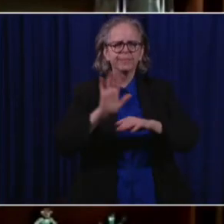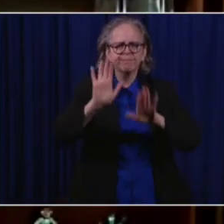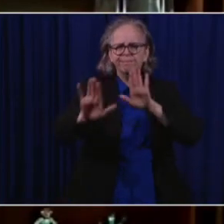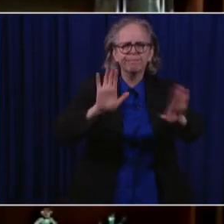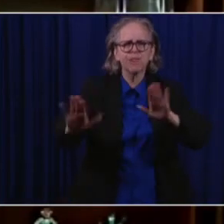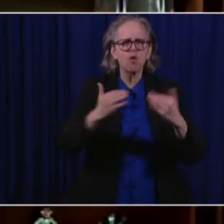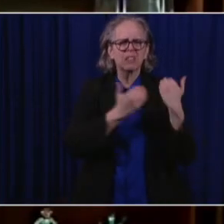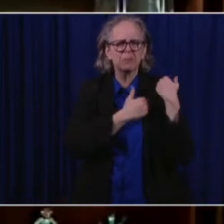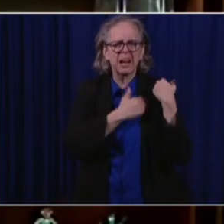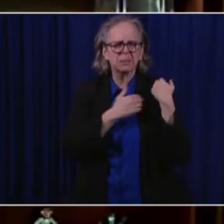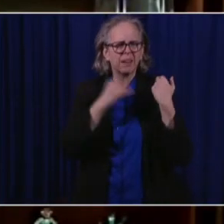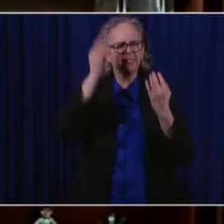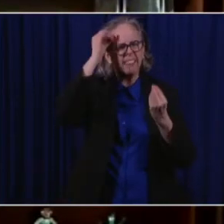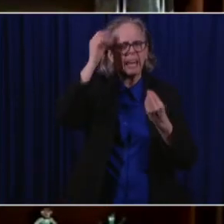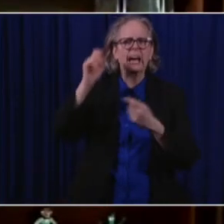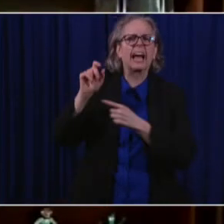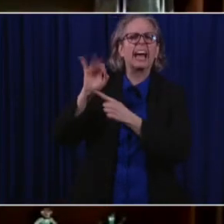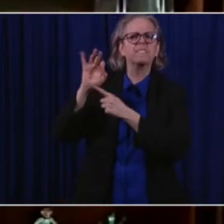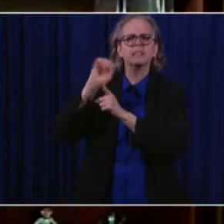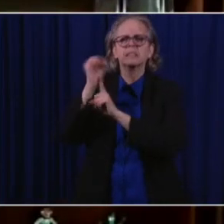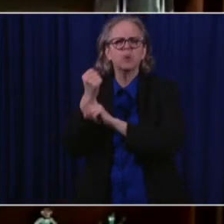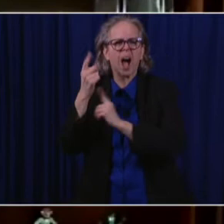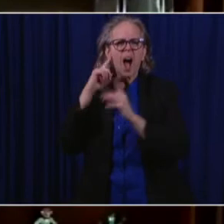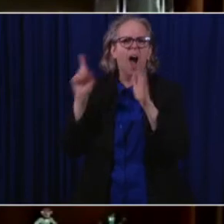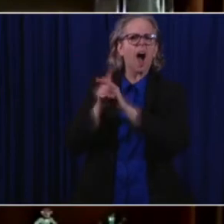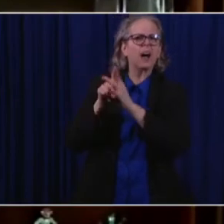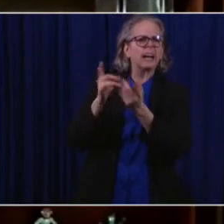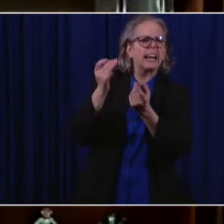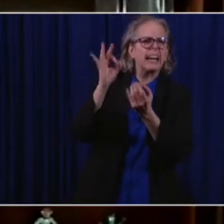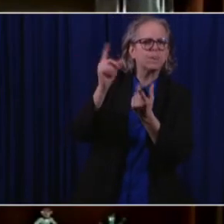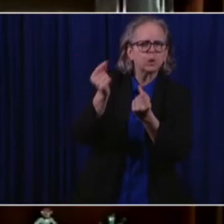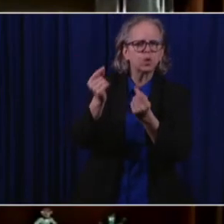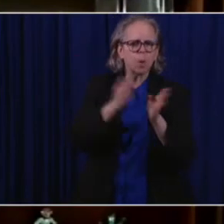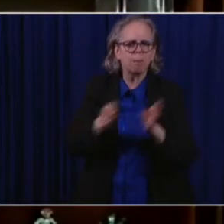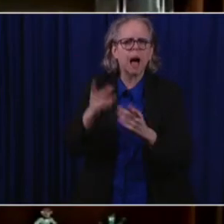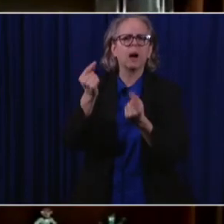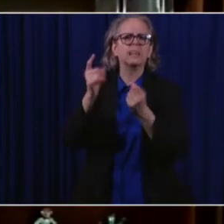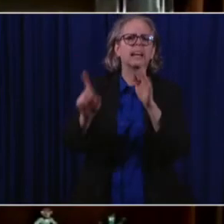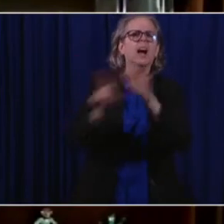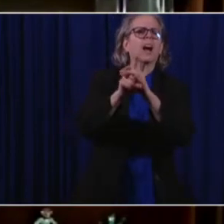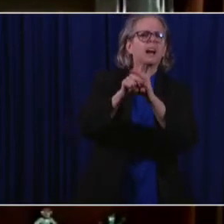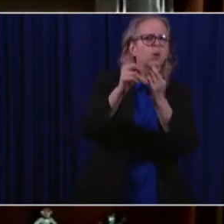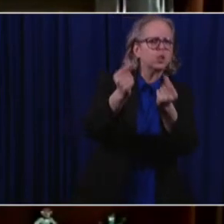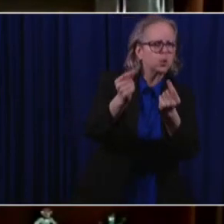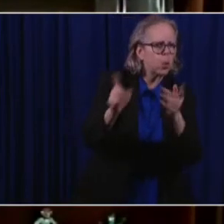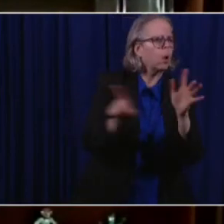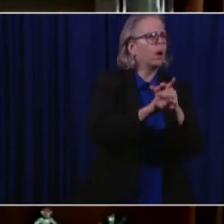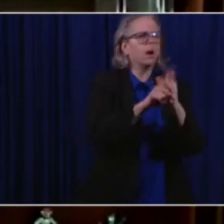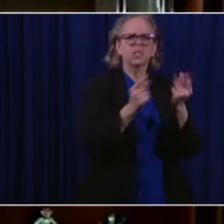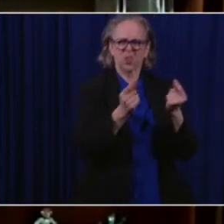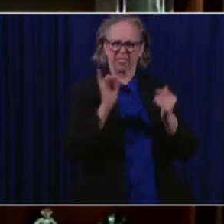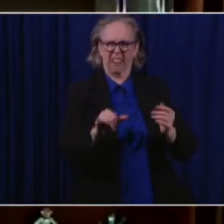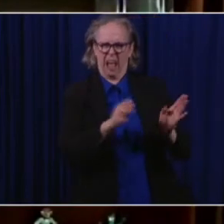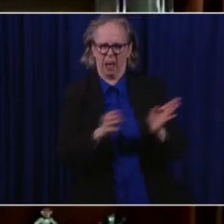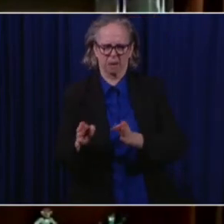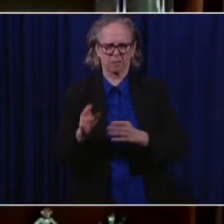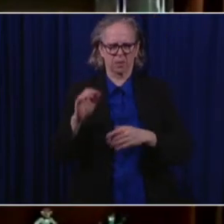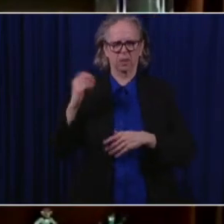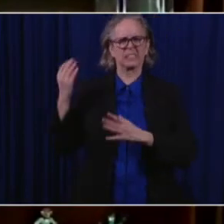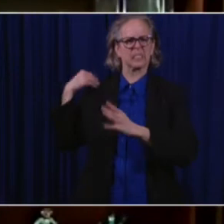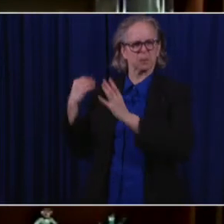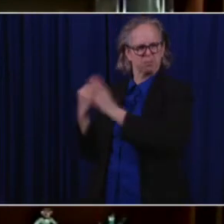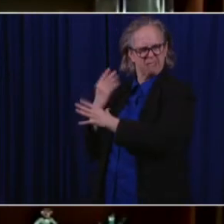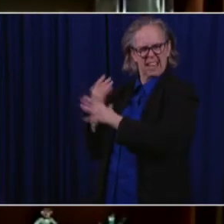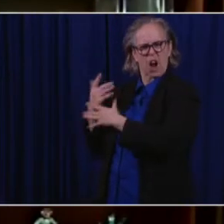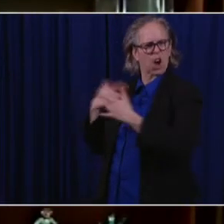And as Andy mentioned before, early on, there was real concern about, allocation of ventilators. I think those supplies and